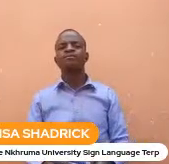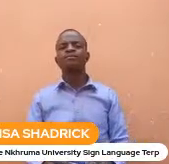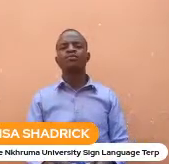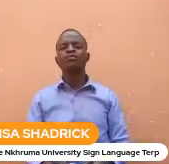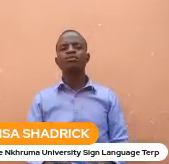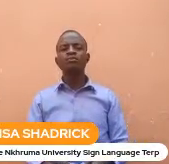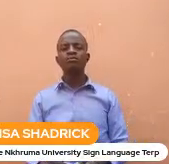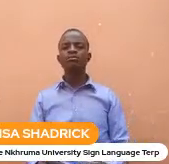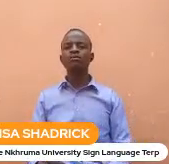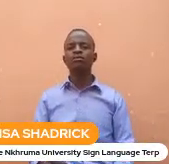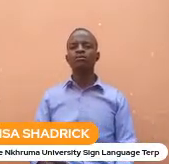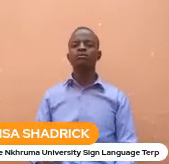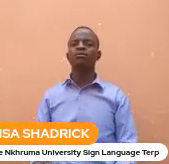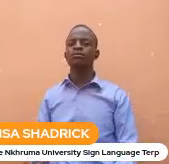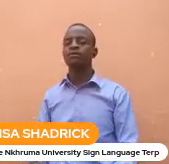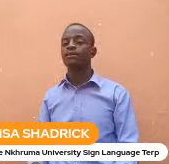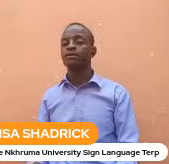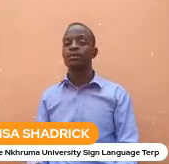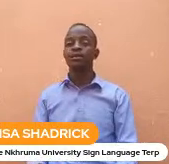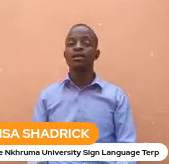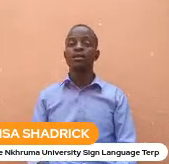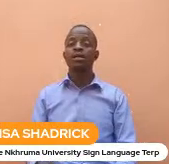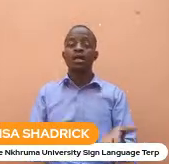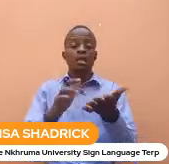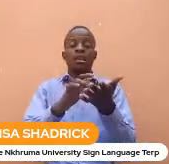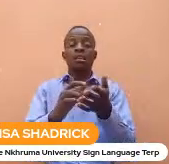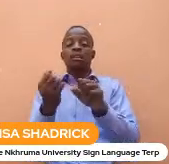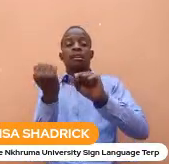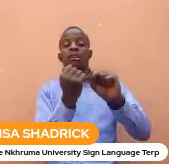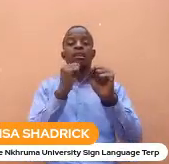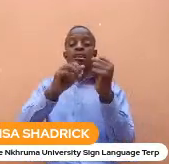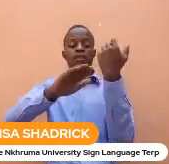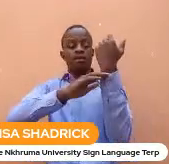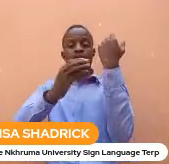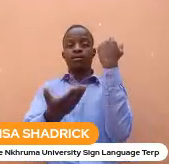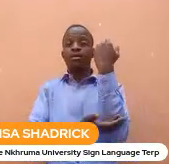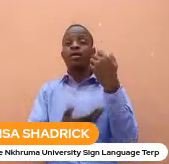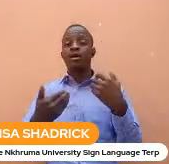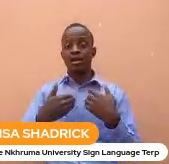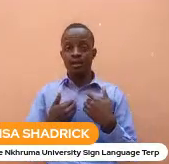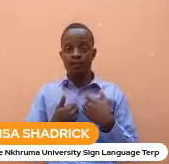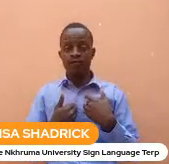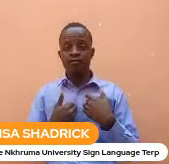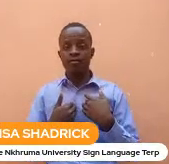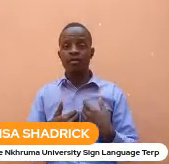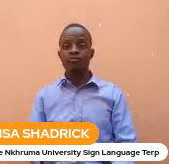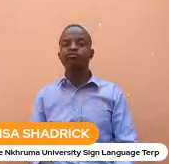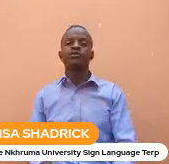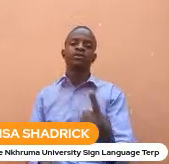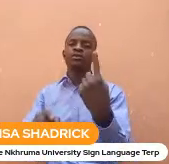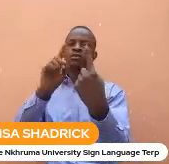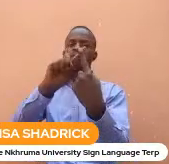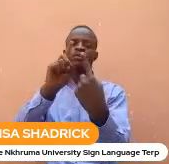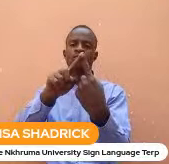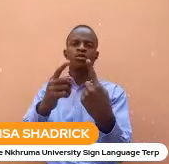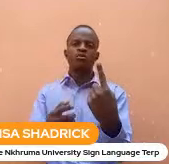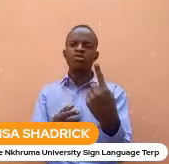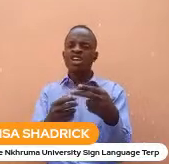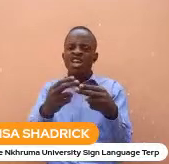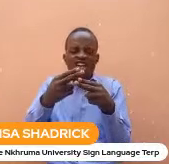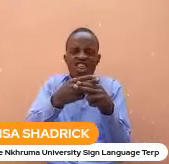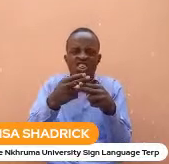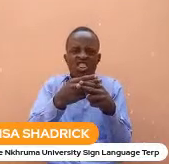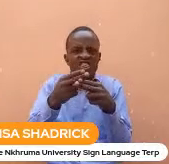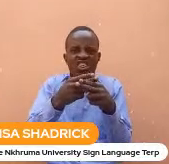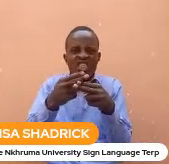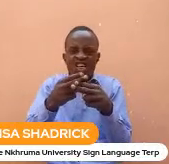Okay, we have many types of contraceptives. We had short, we have short-acting contraceptives like